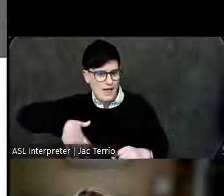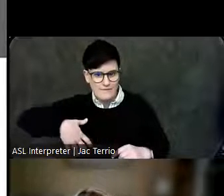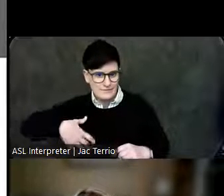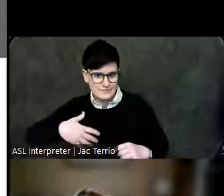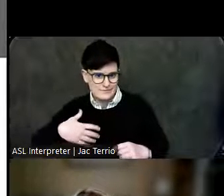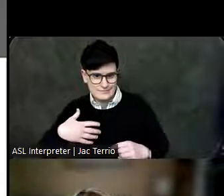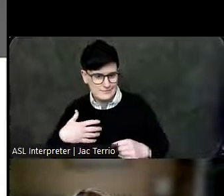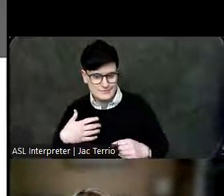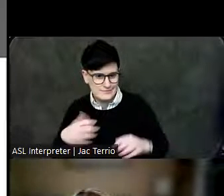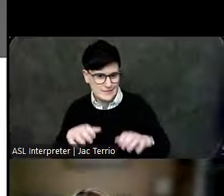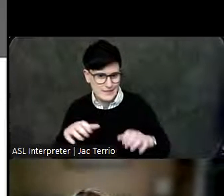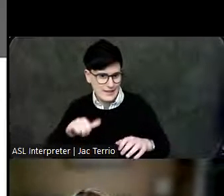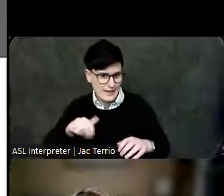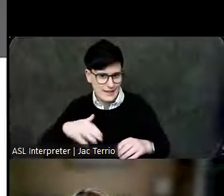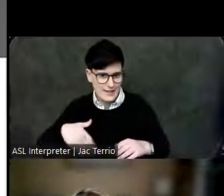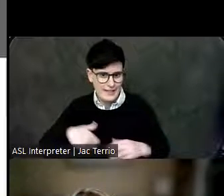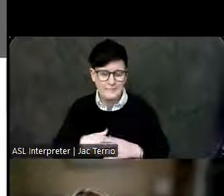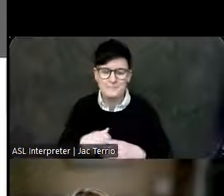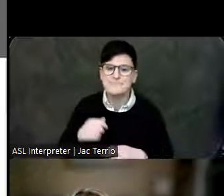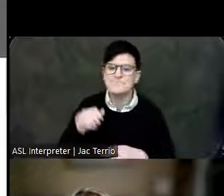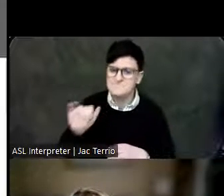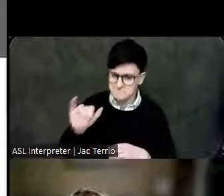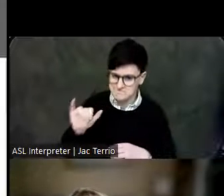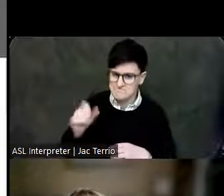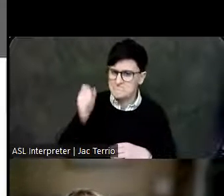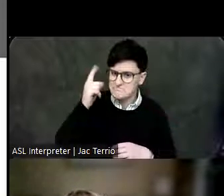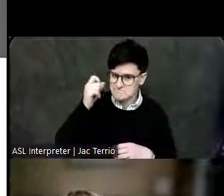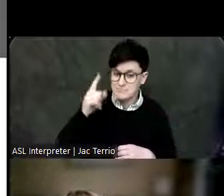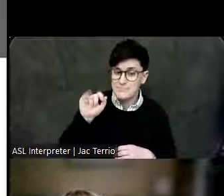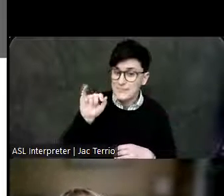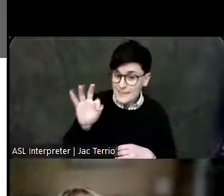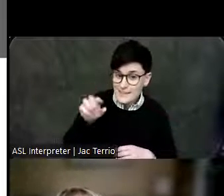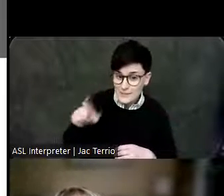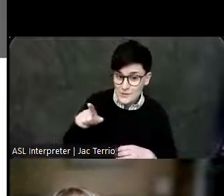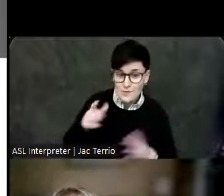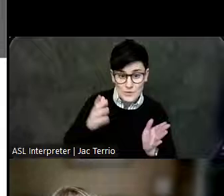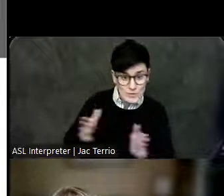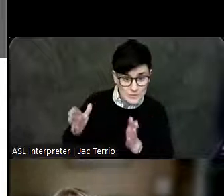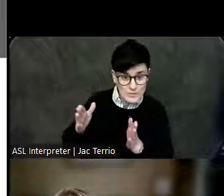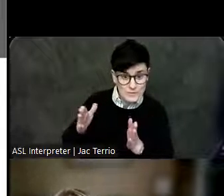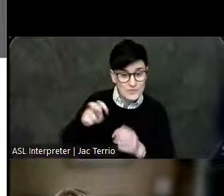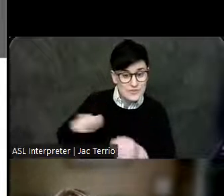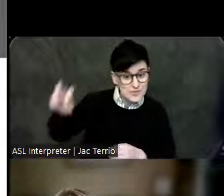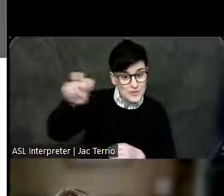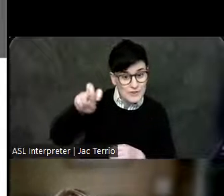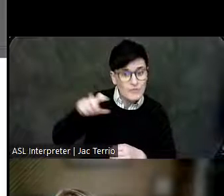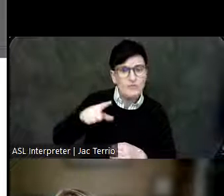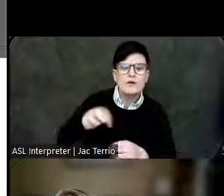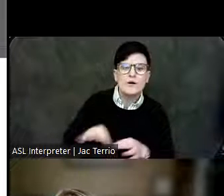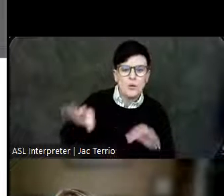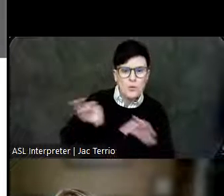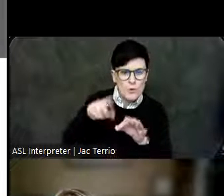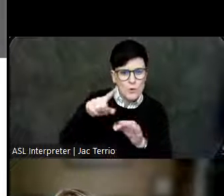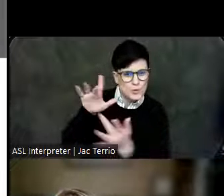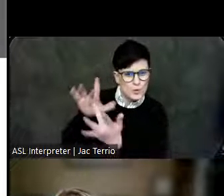All right. So if you're going to travel, it's important to contact the airline before your trip.